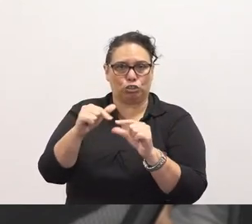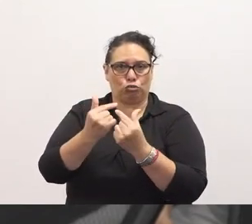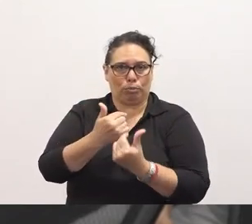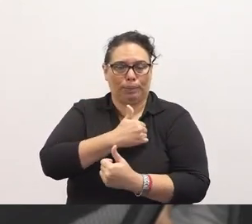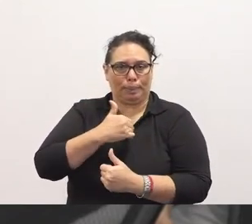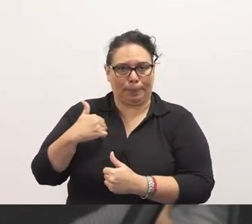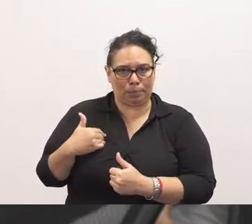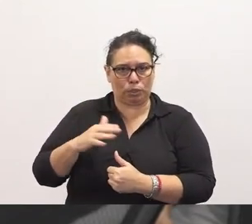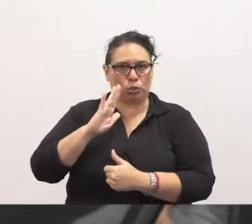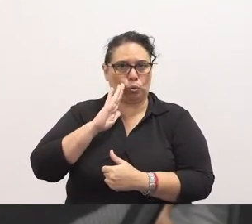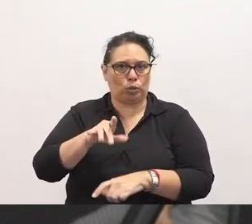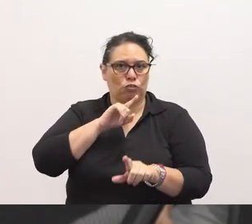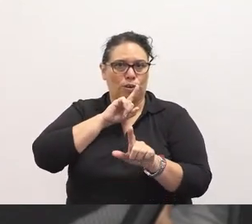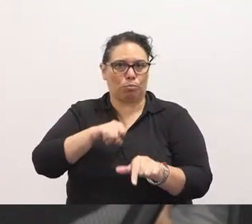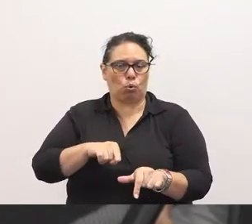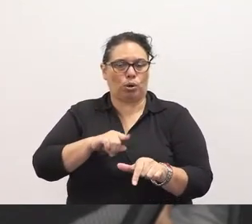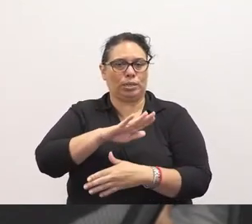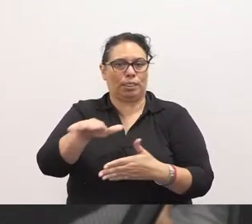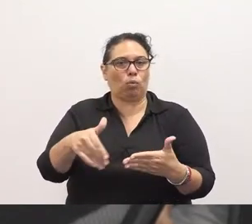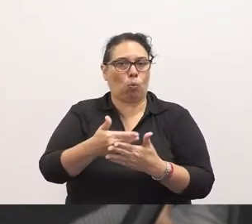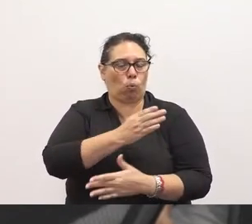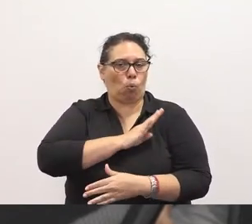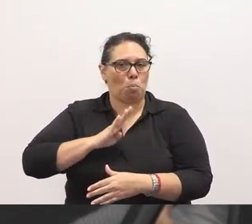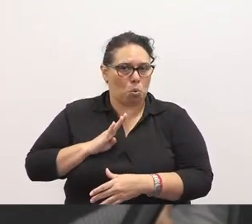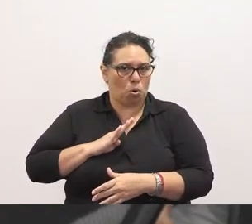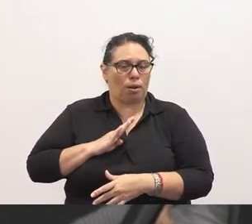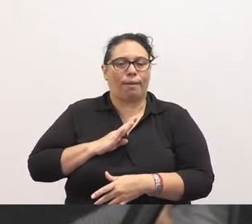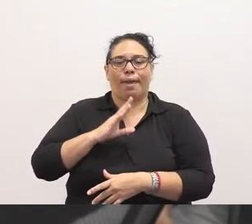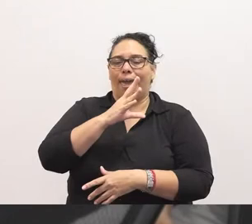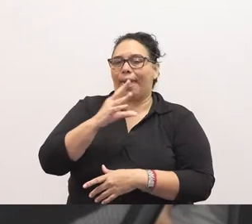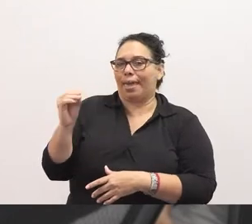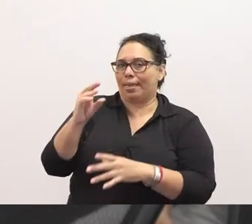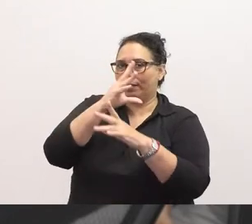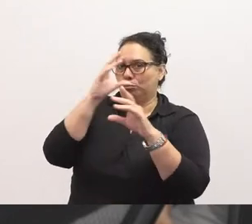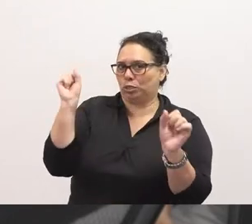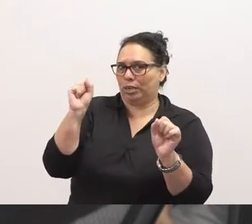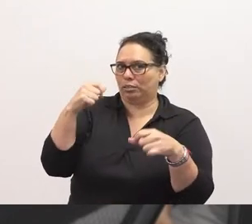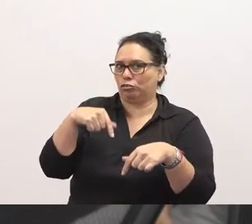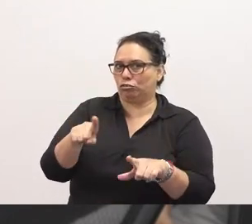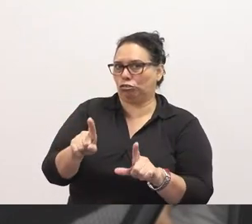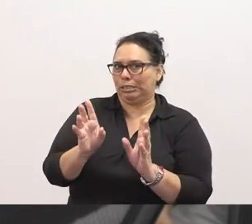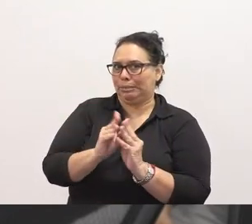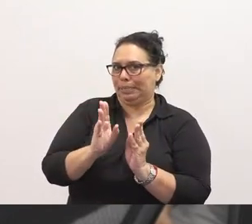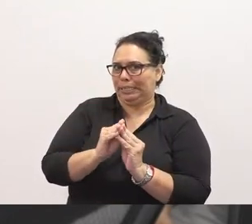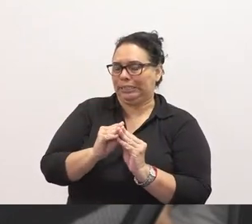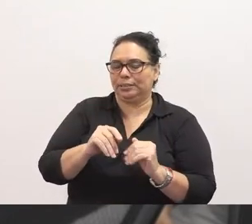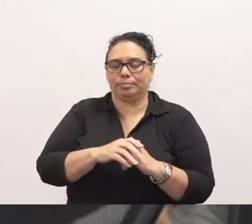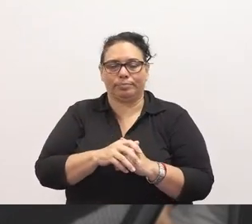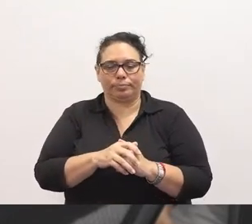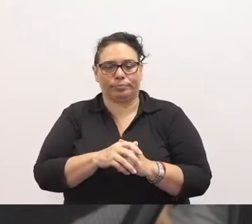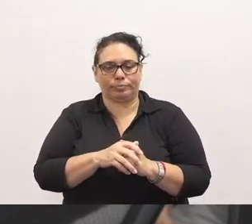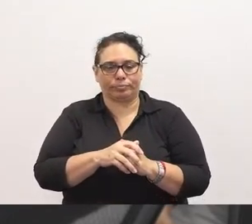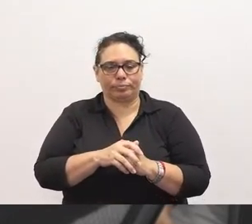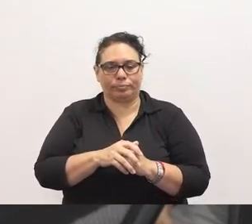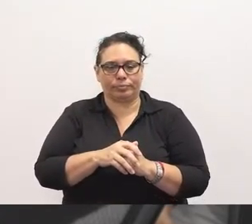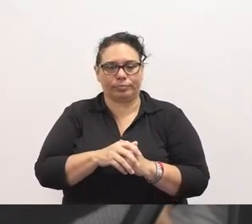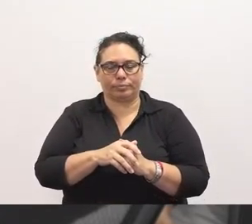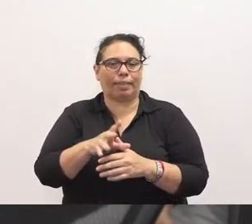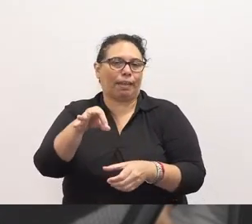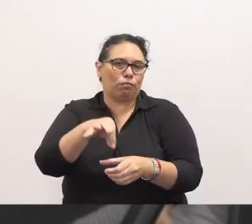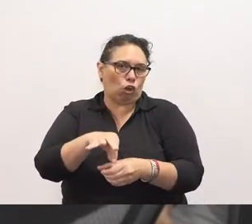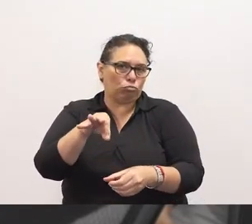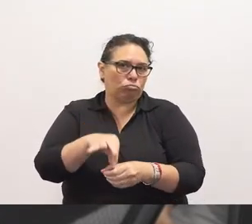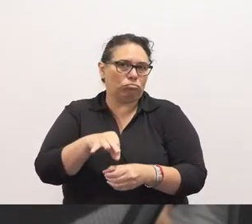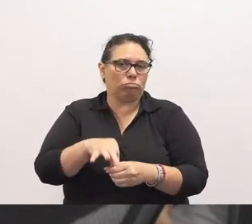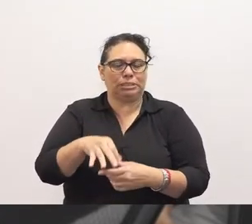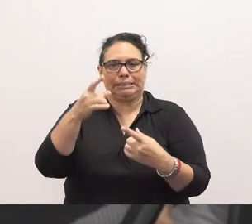members will report out to the entire board and the superintendent during the board meetings. And then we would vote as a